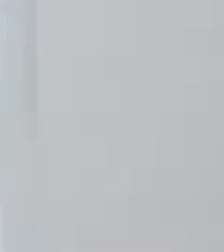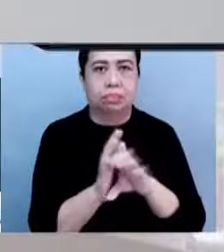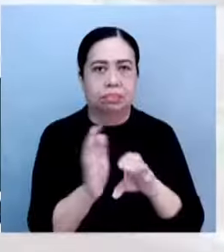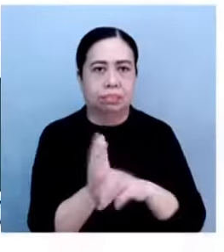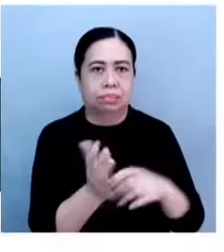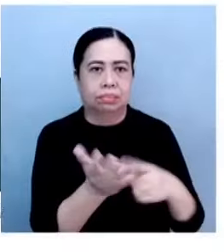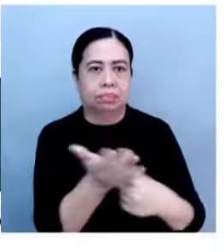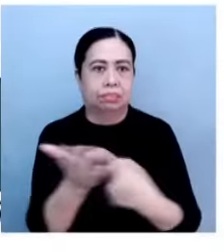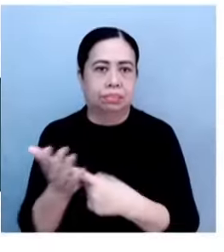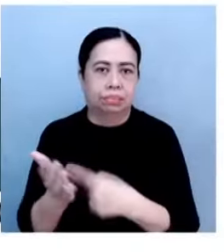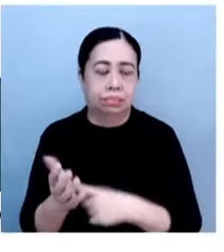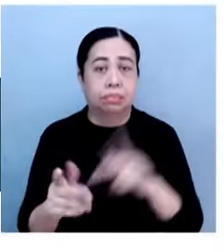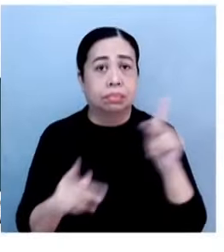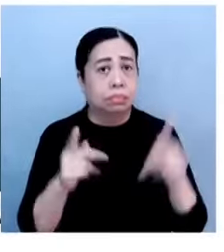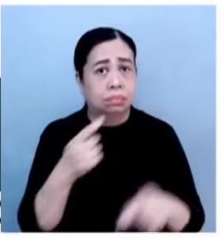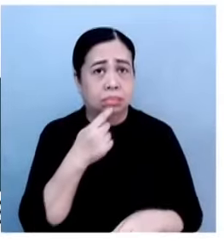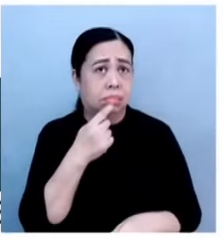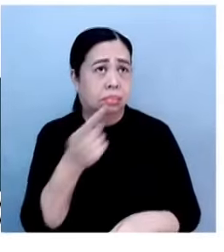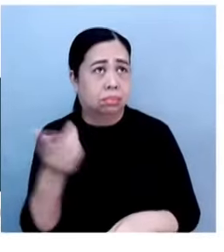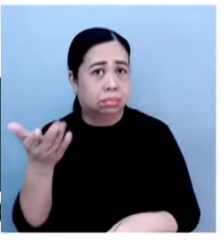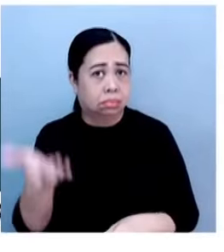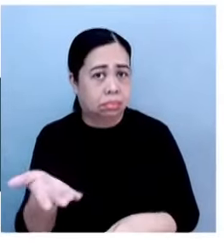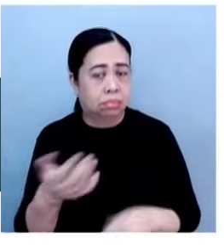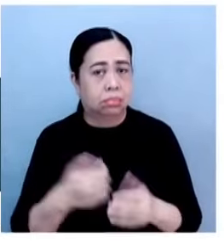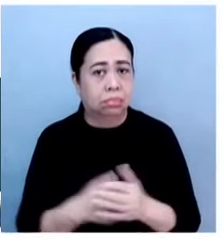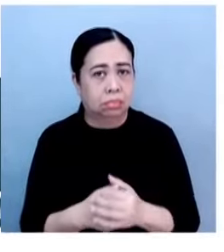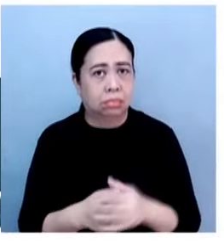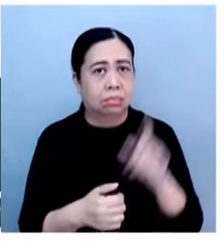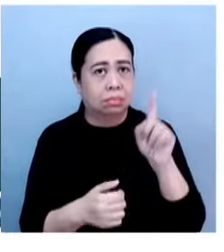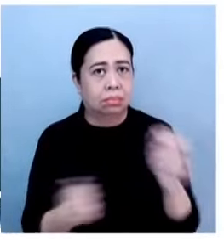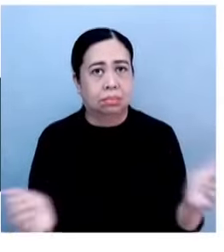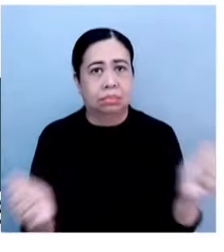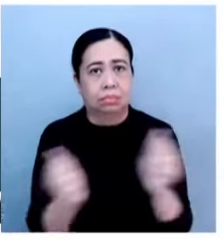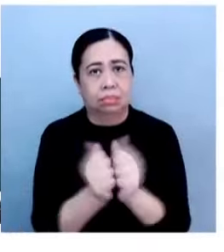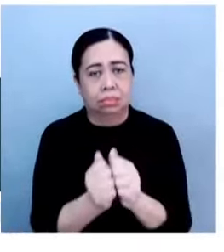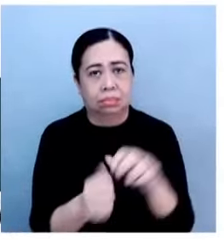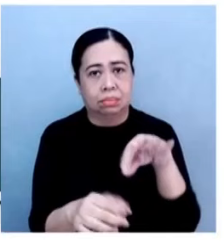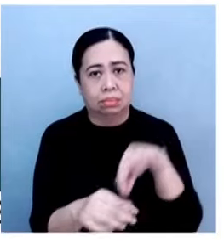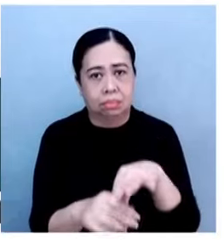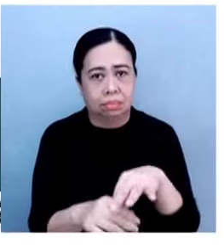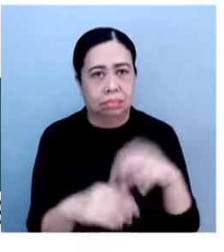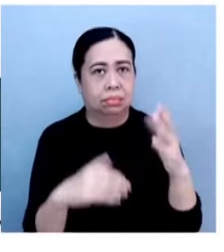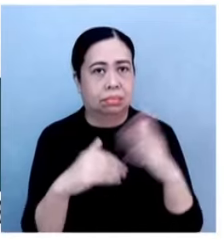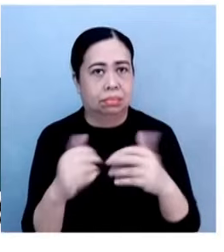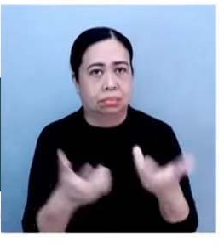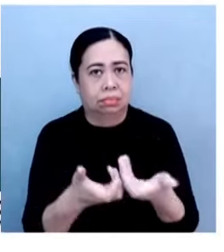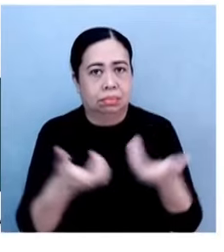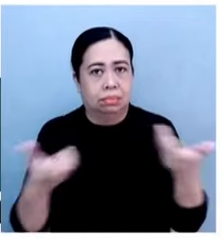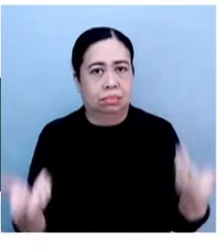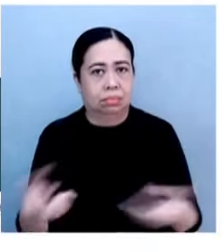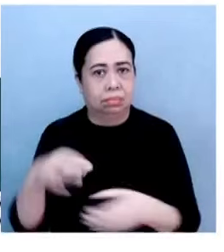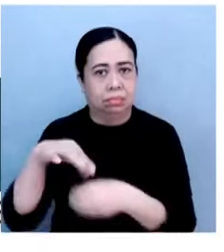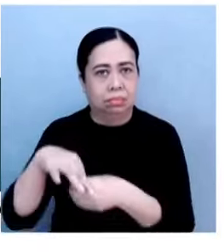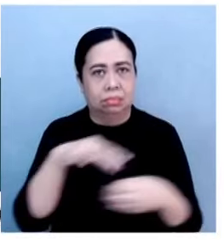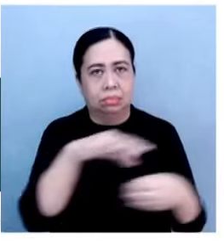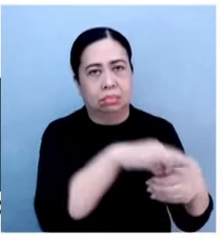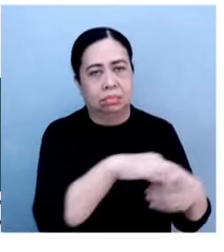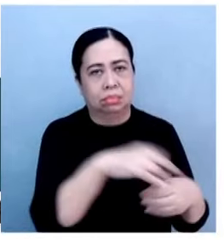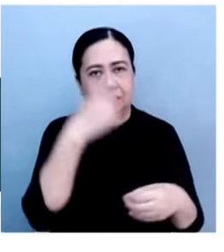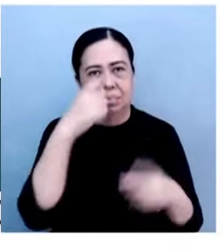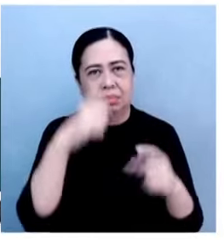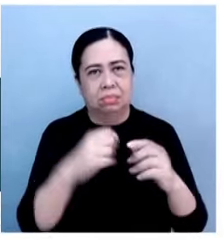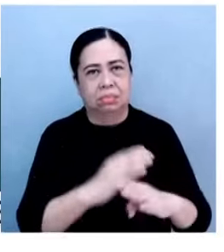Ang taong bayan na nagsasabi na dapat joint voting instead of separate voting dahil ito nga yung nagiging